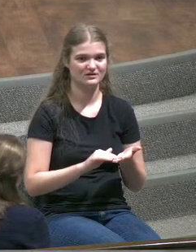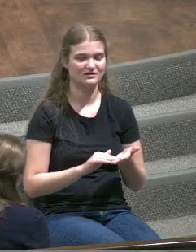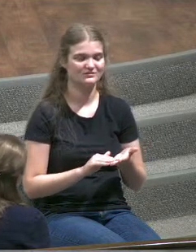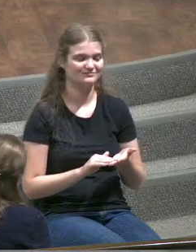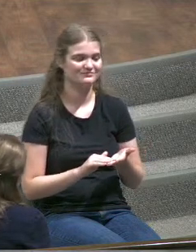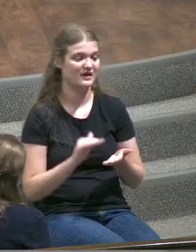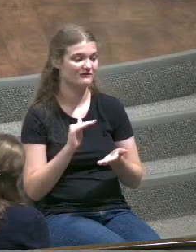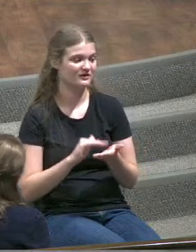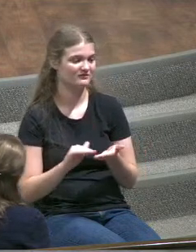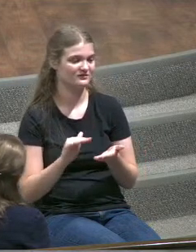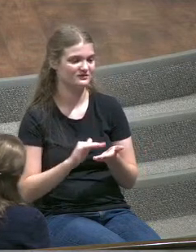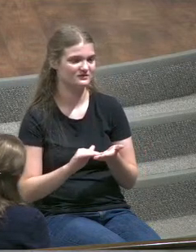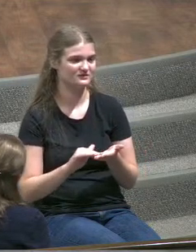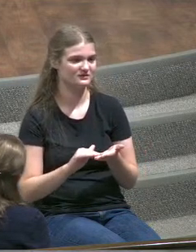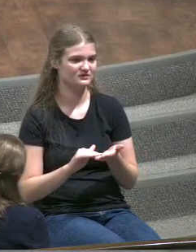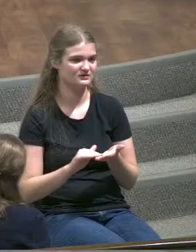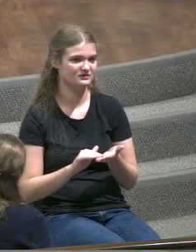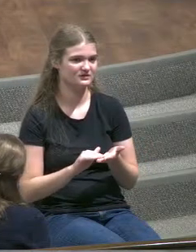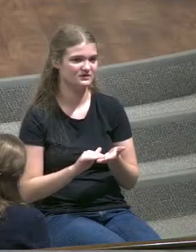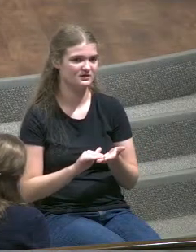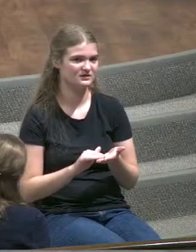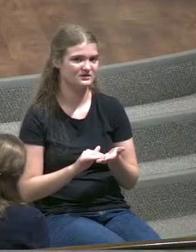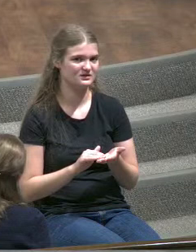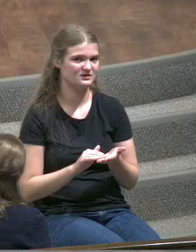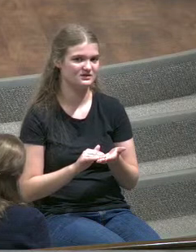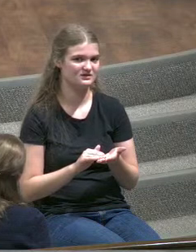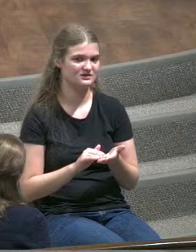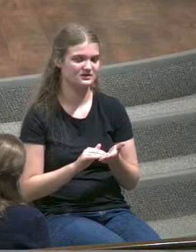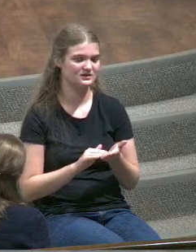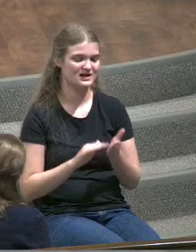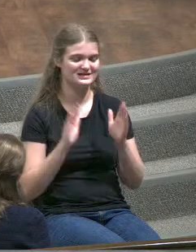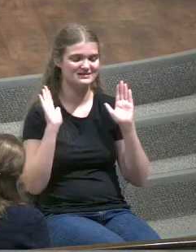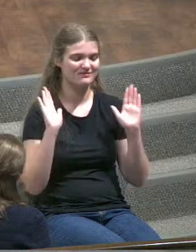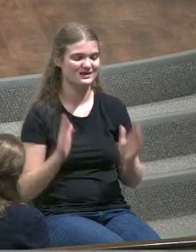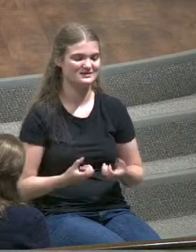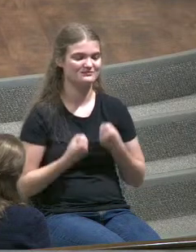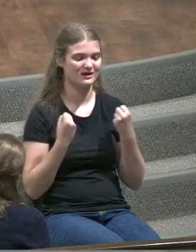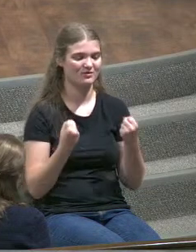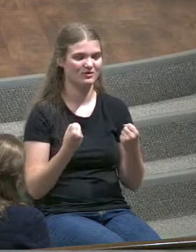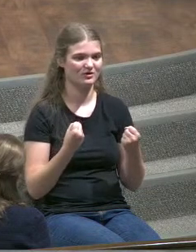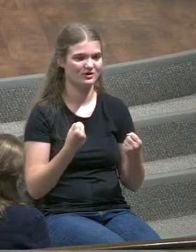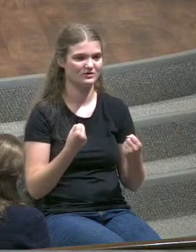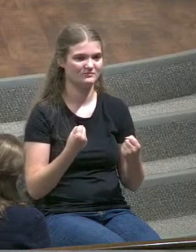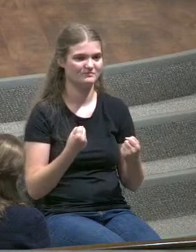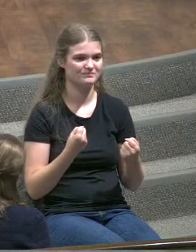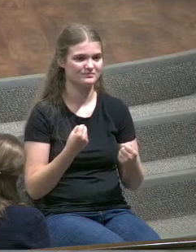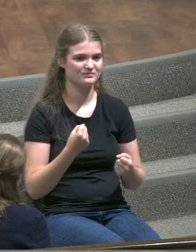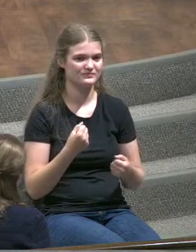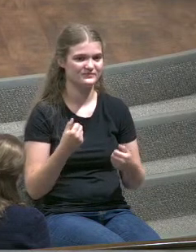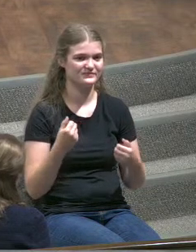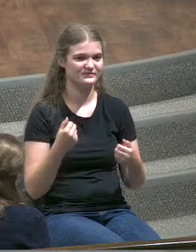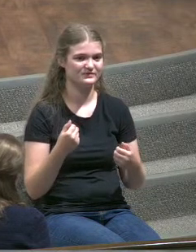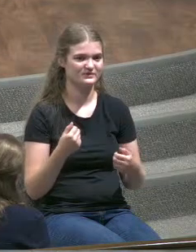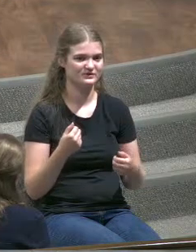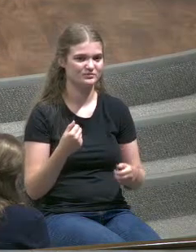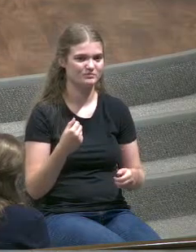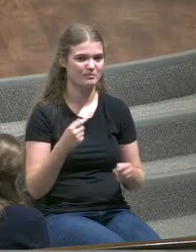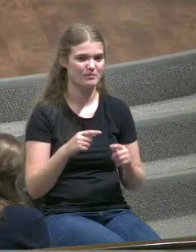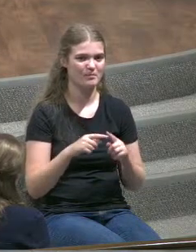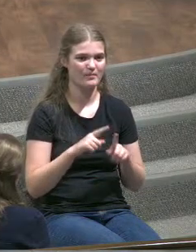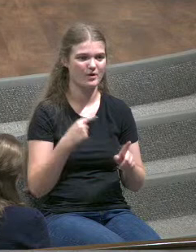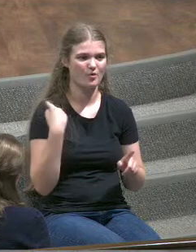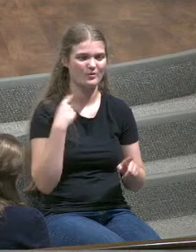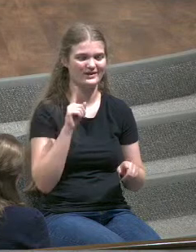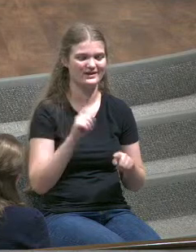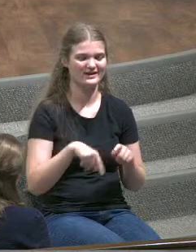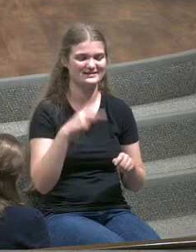of power to have your sins forgiven, but you can't fit. There's no physical indication that it's happened, right? Does that make sense? Some of you are